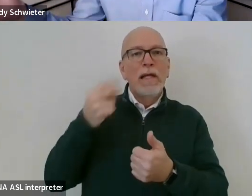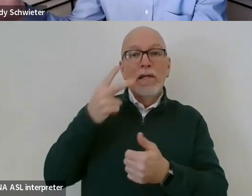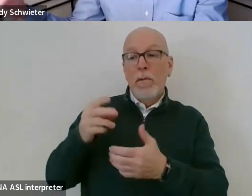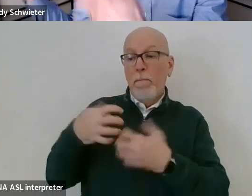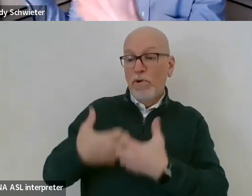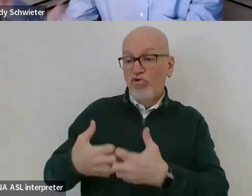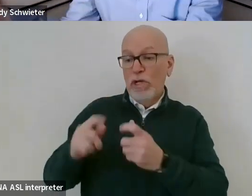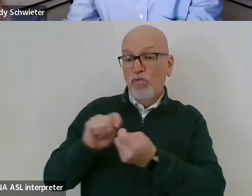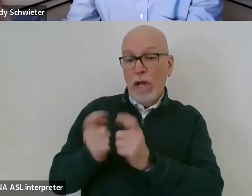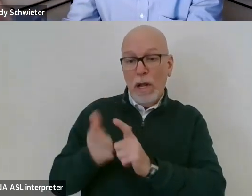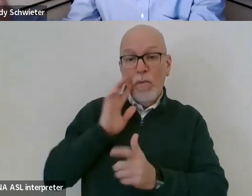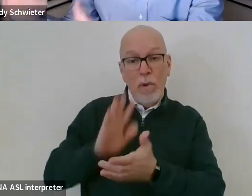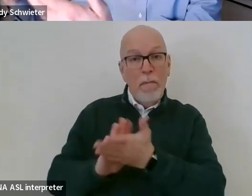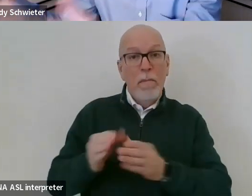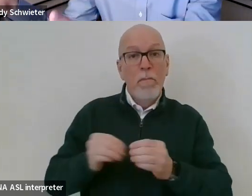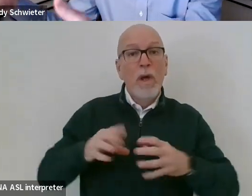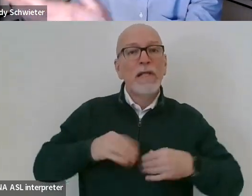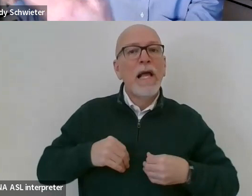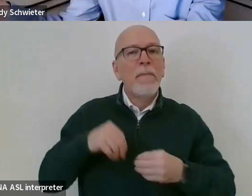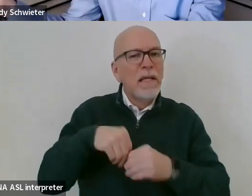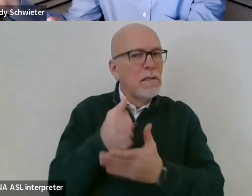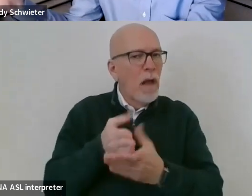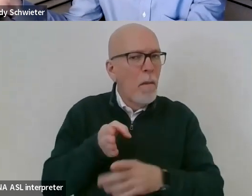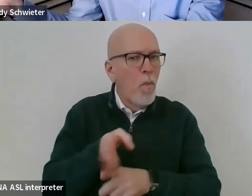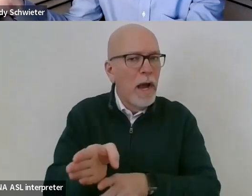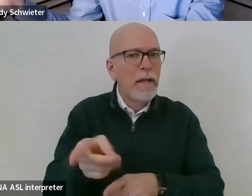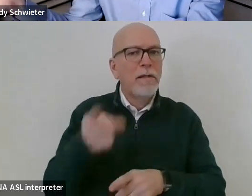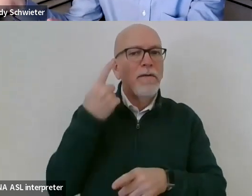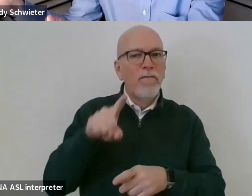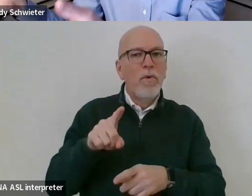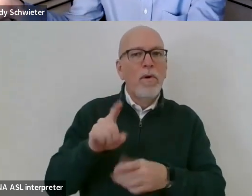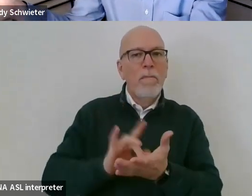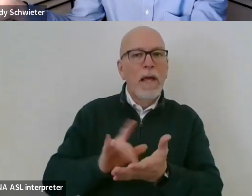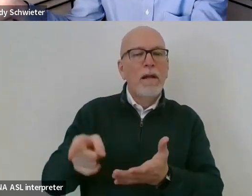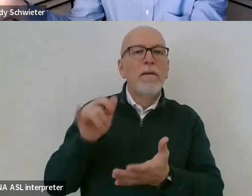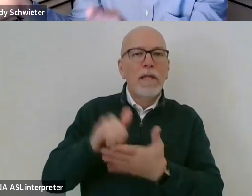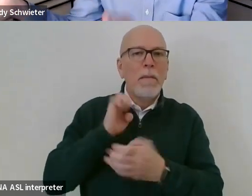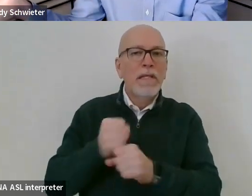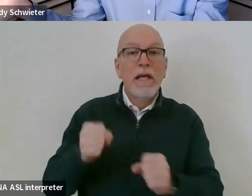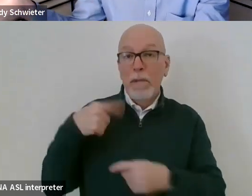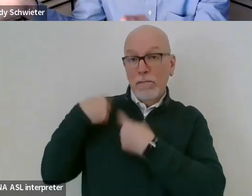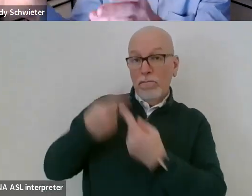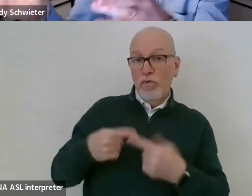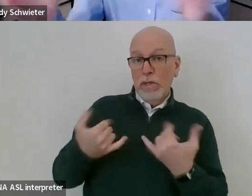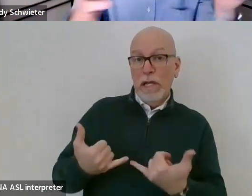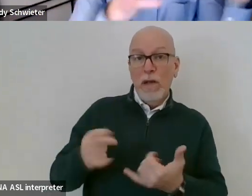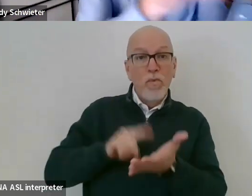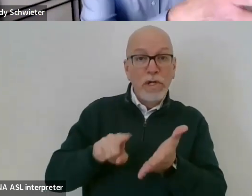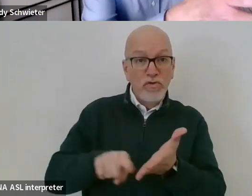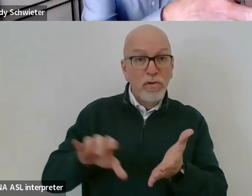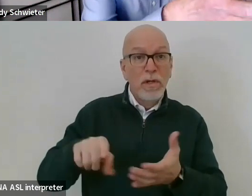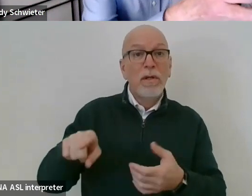being more accepted in certain areas of healthcare where it can be done safely. Because up until now, the research that's been done has